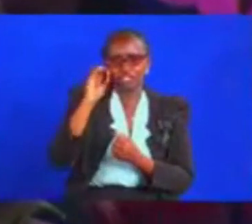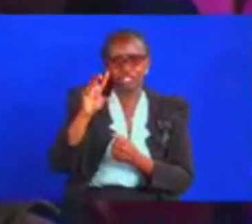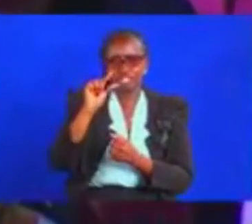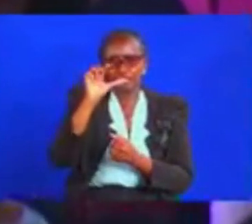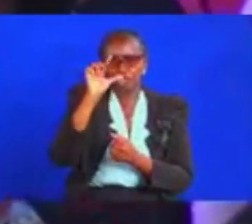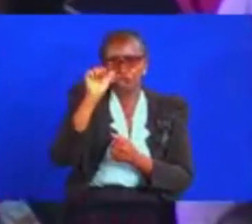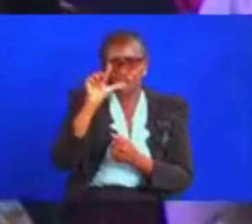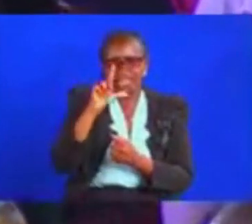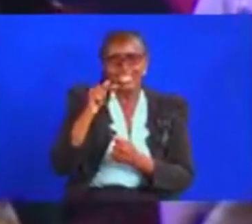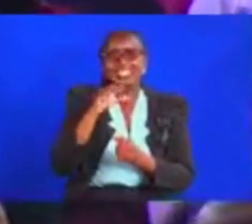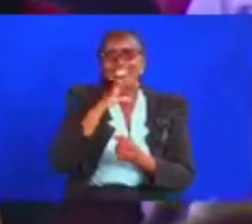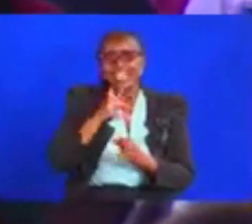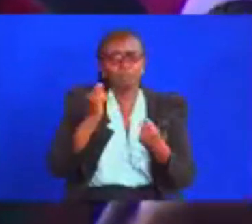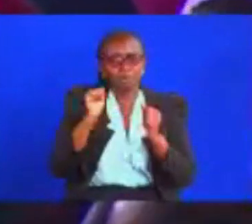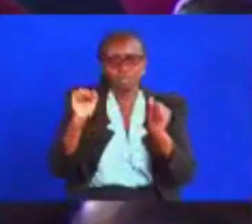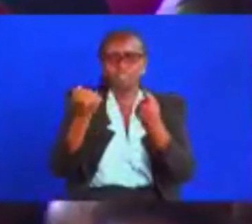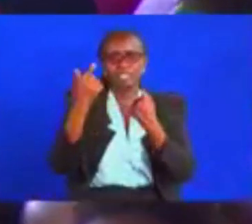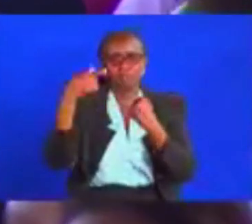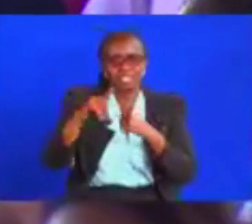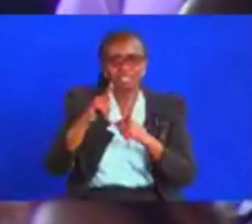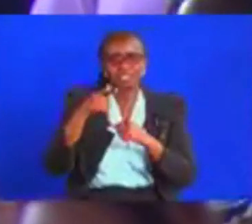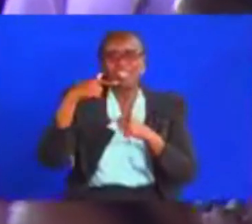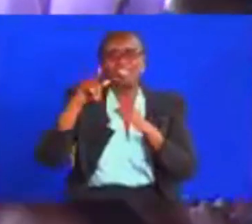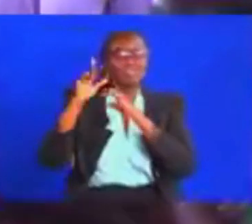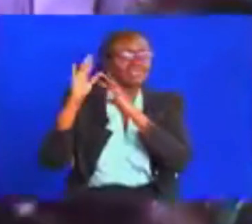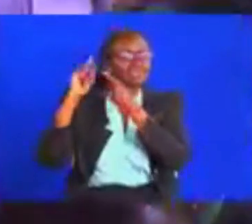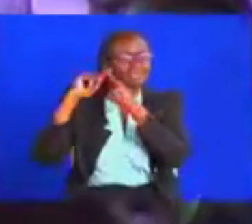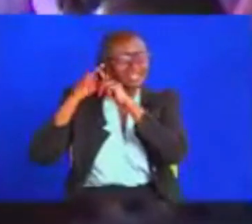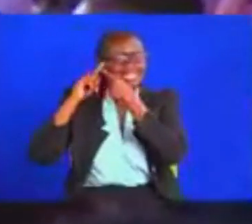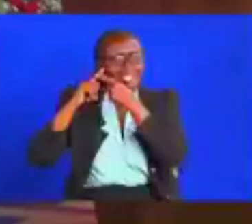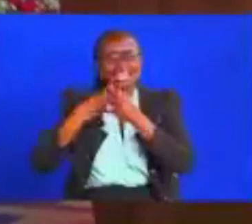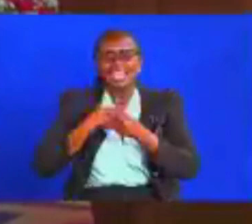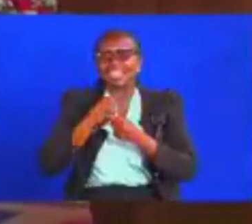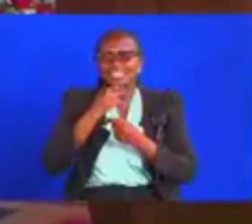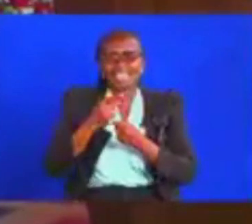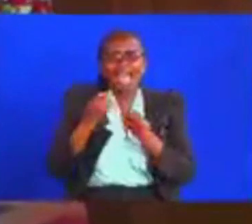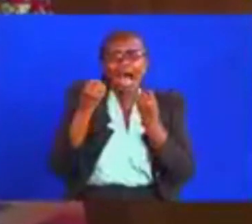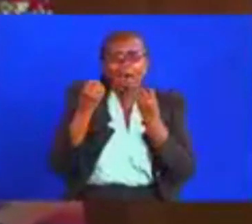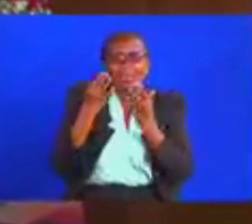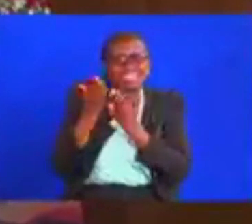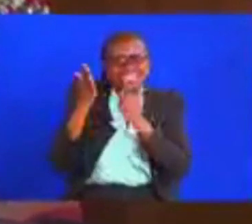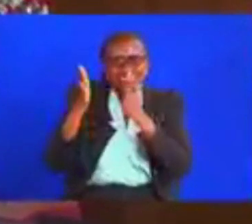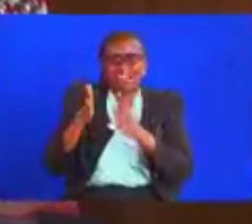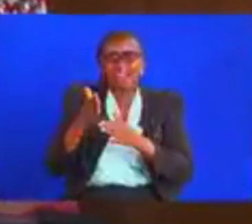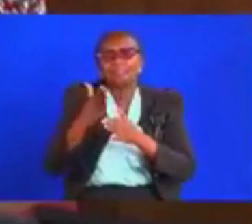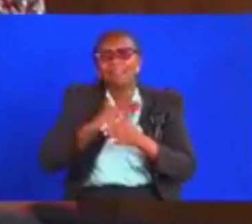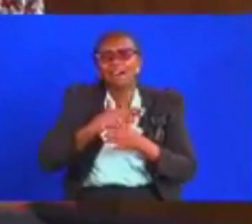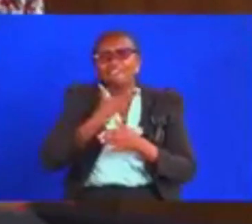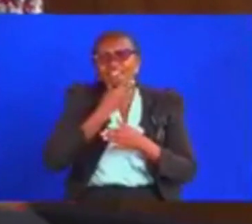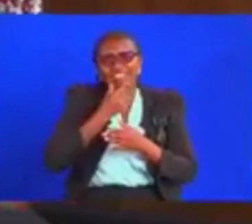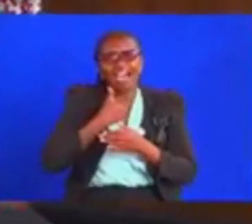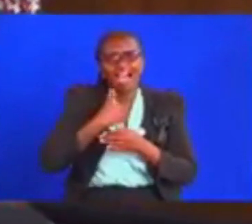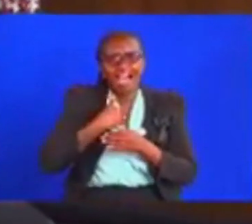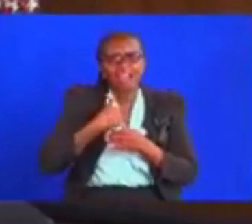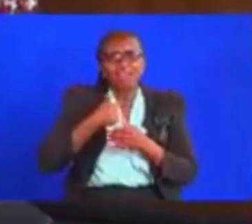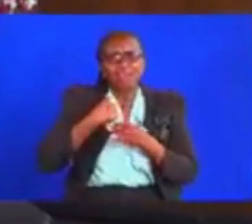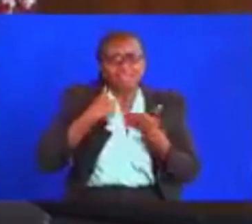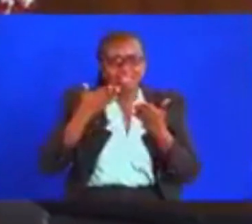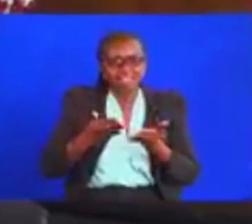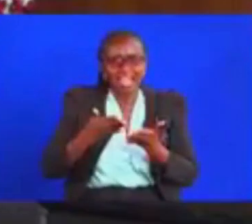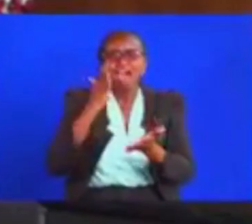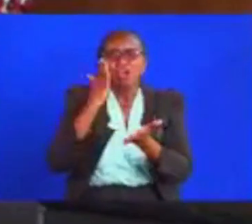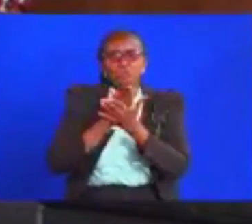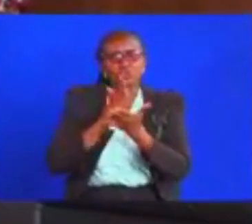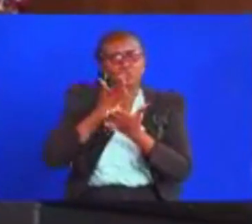he could come to himself. And he said, how many hired servants has my father? and I am here. I just sense that there is an